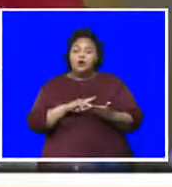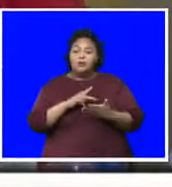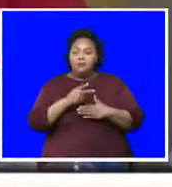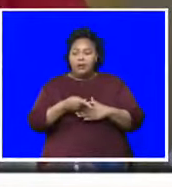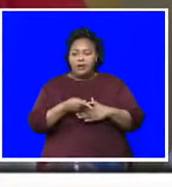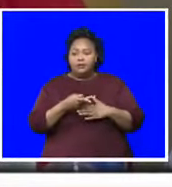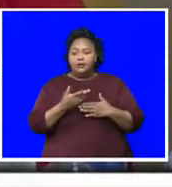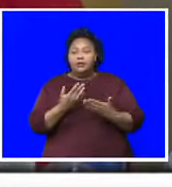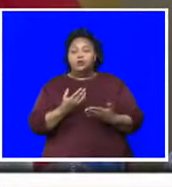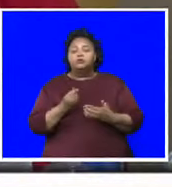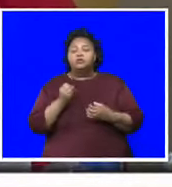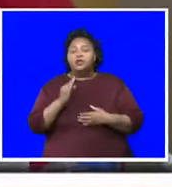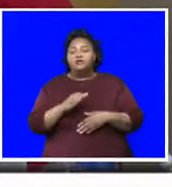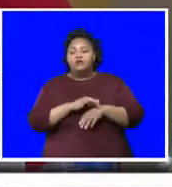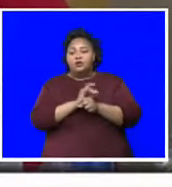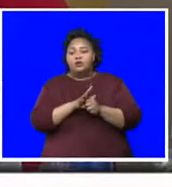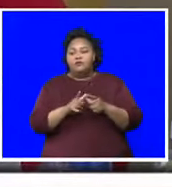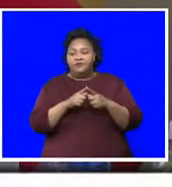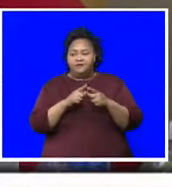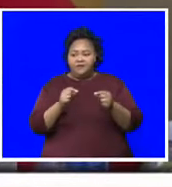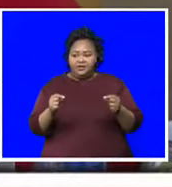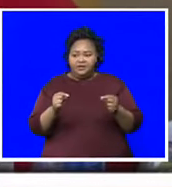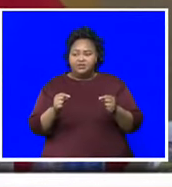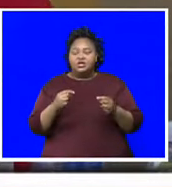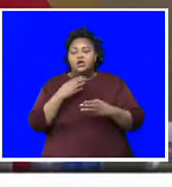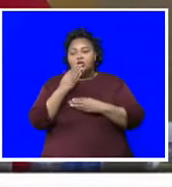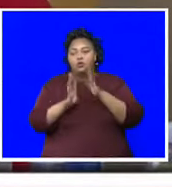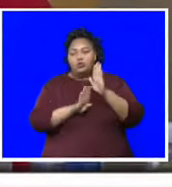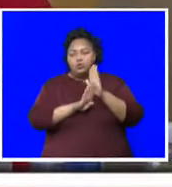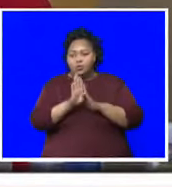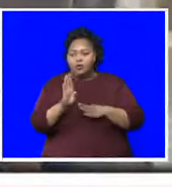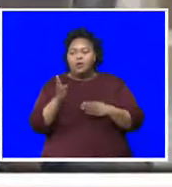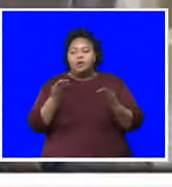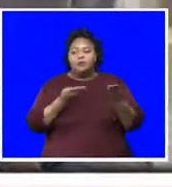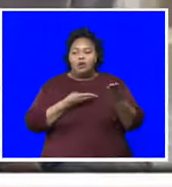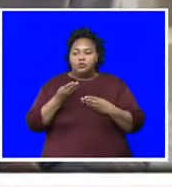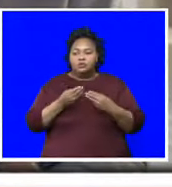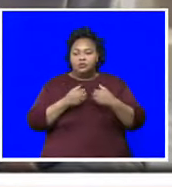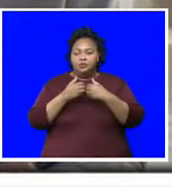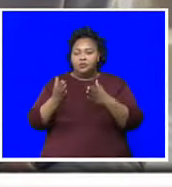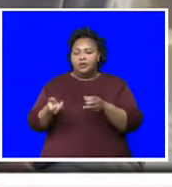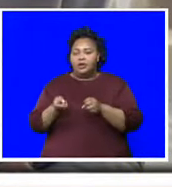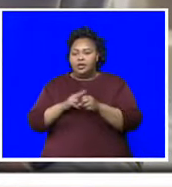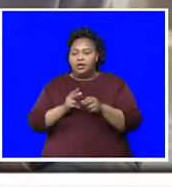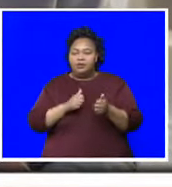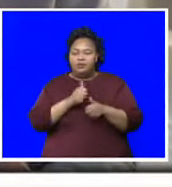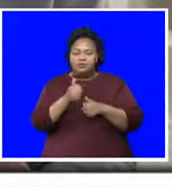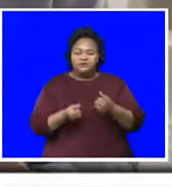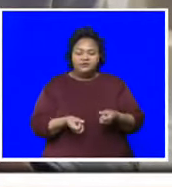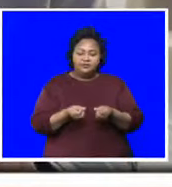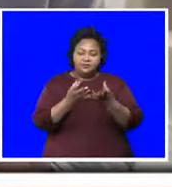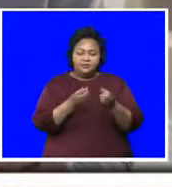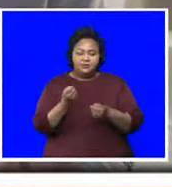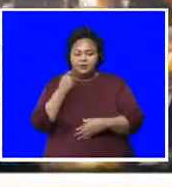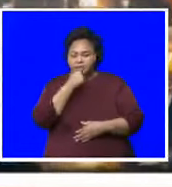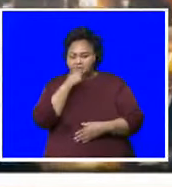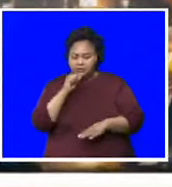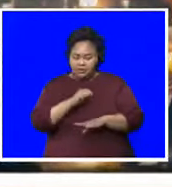of doing business and decentralized services. For Eswatini TV News, Nelson Langamandla with Mbongwa Dube,